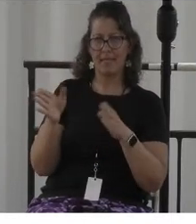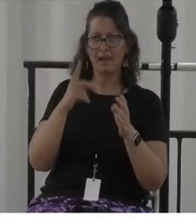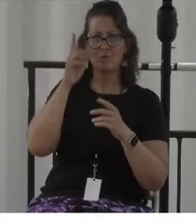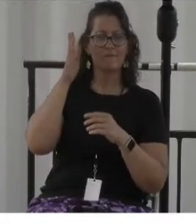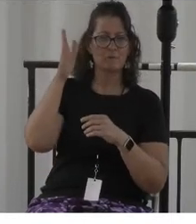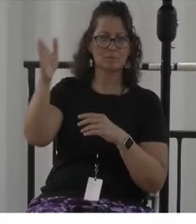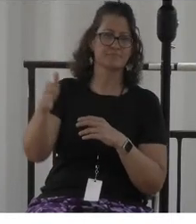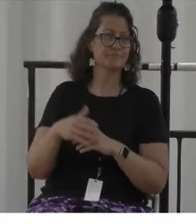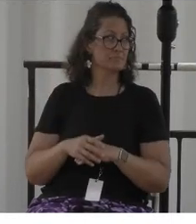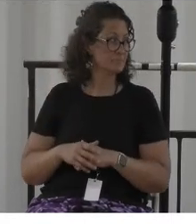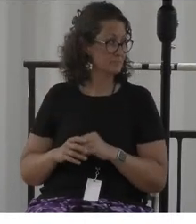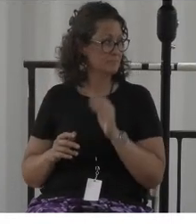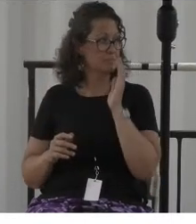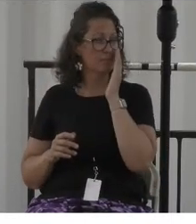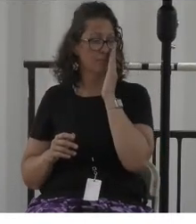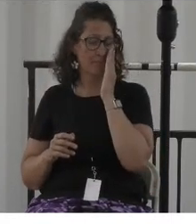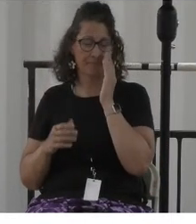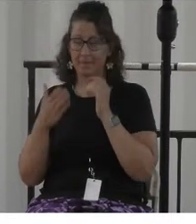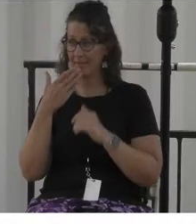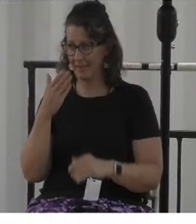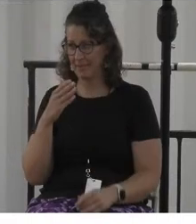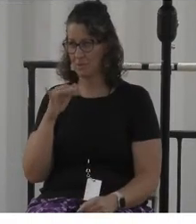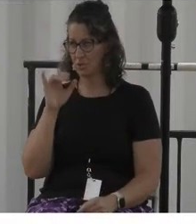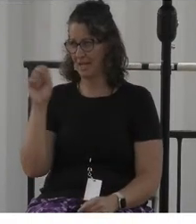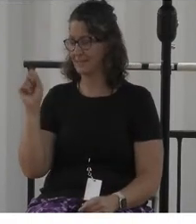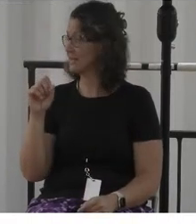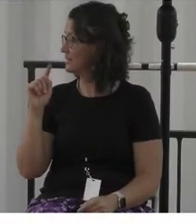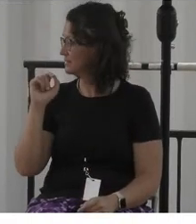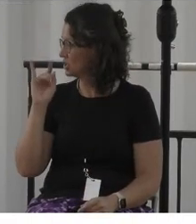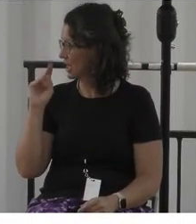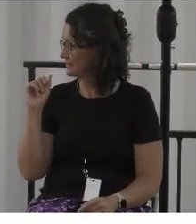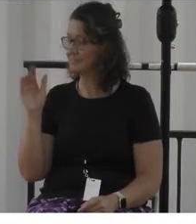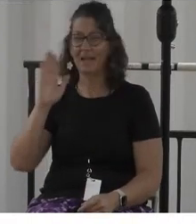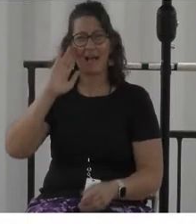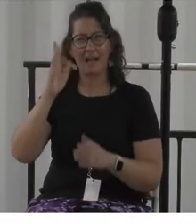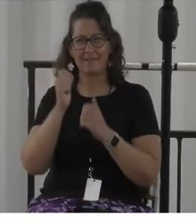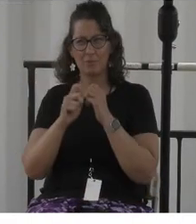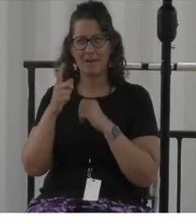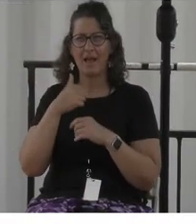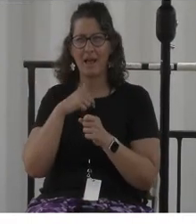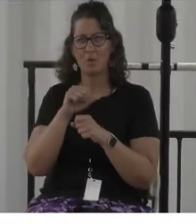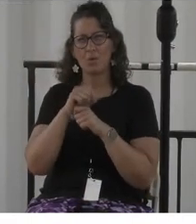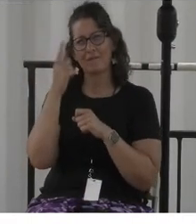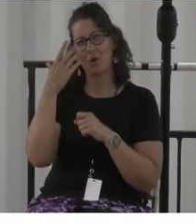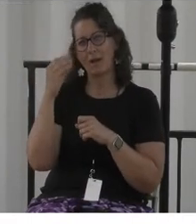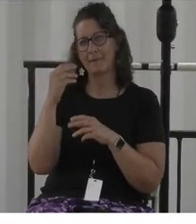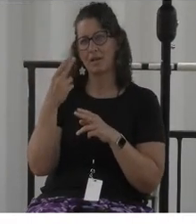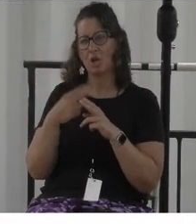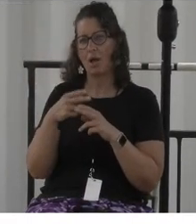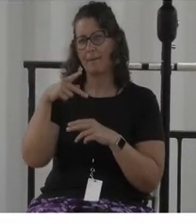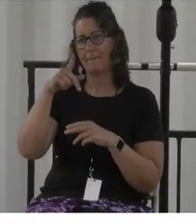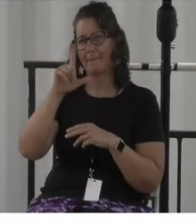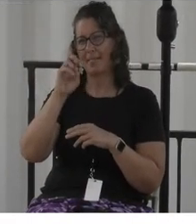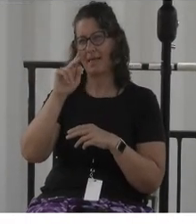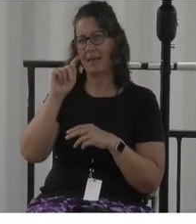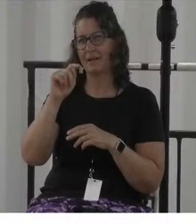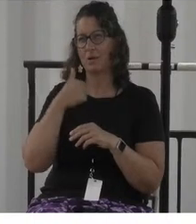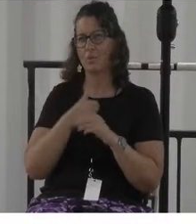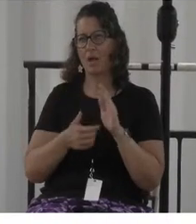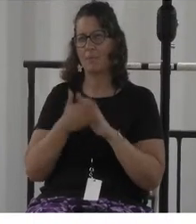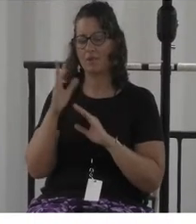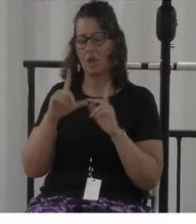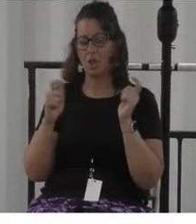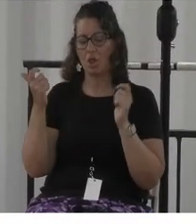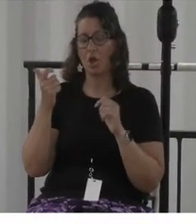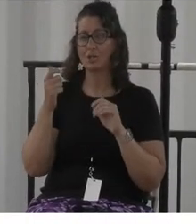Thanks, Jess. Tanya? Hi, everyone. So I work for a company called Planet, and we operate the largest fleet